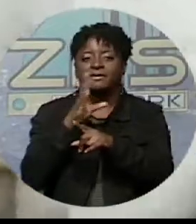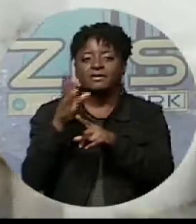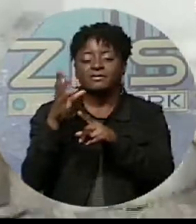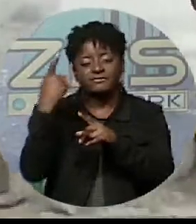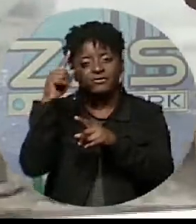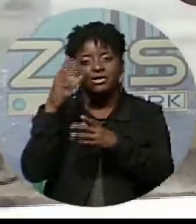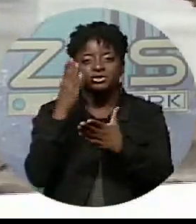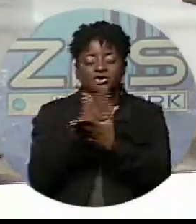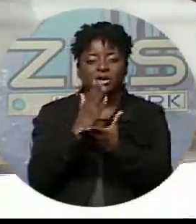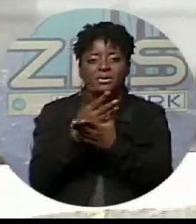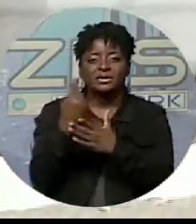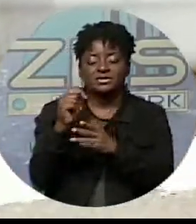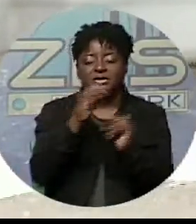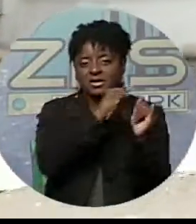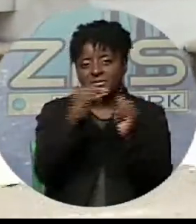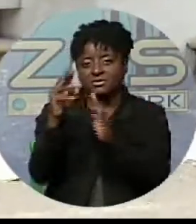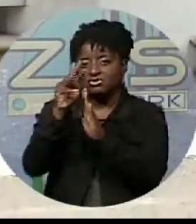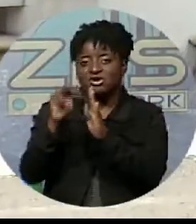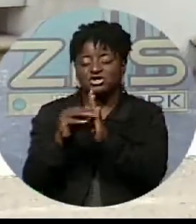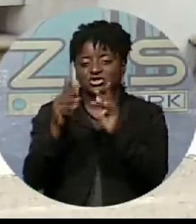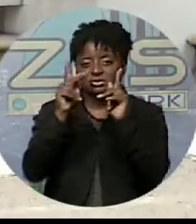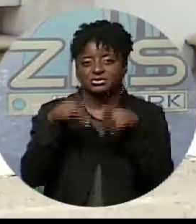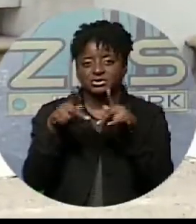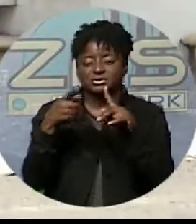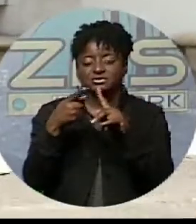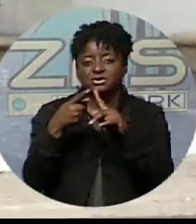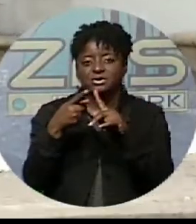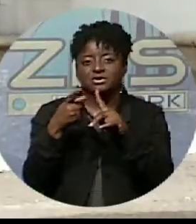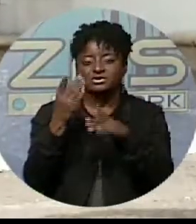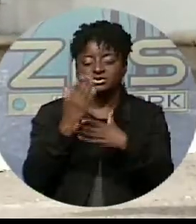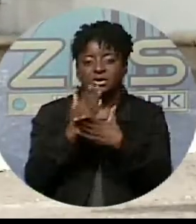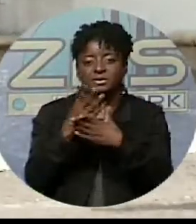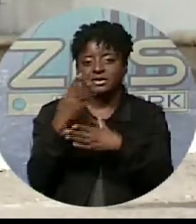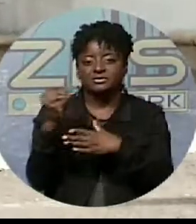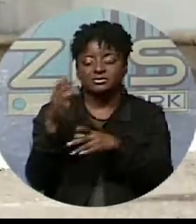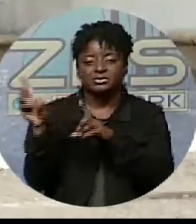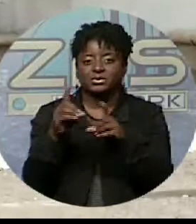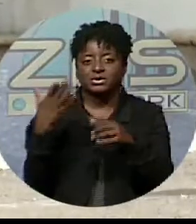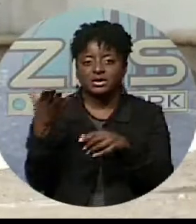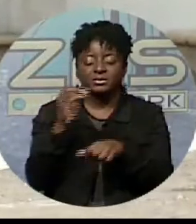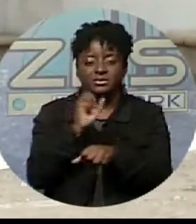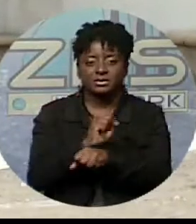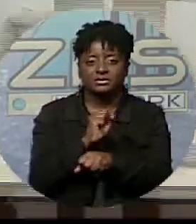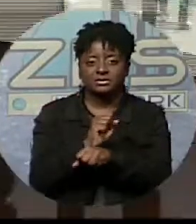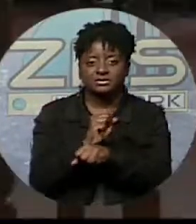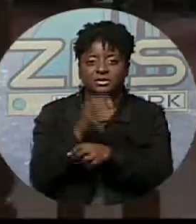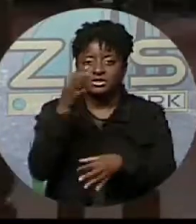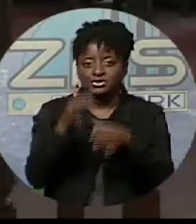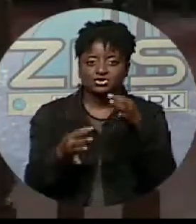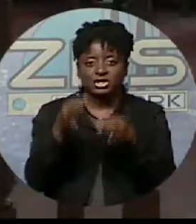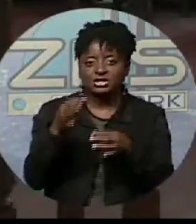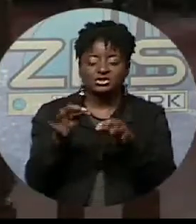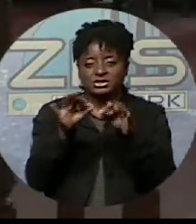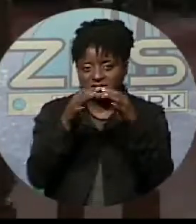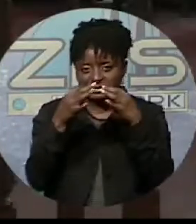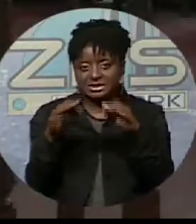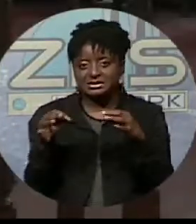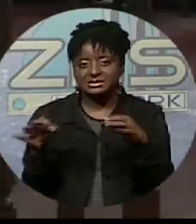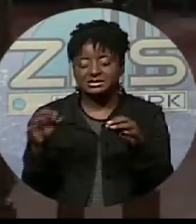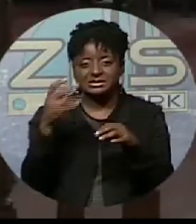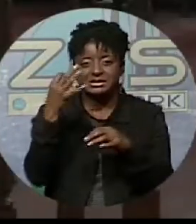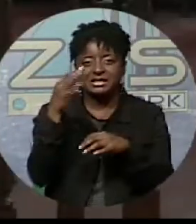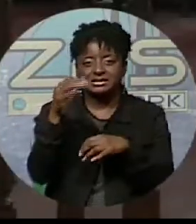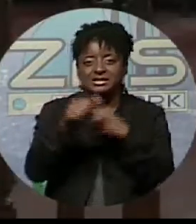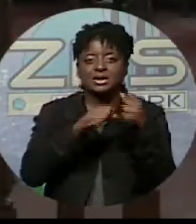while on Golden Isles Road back in December. Nordard has pleaded not guilty. A judge has sentenced 19-year-old